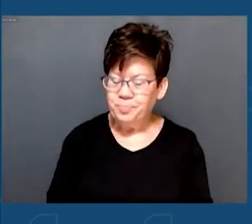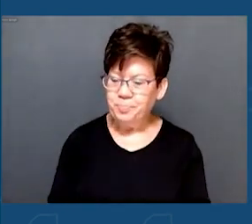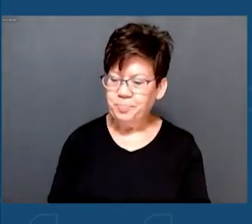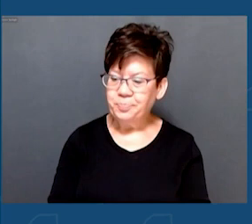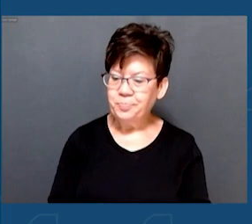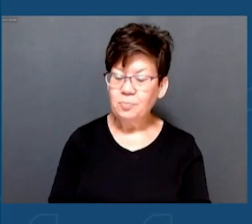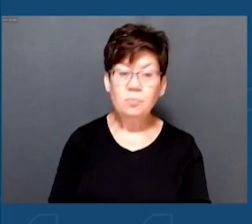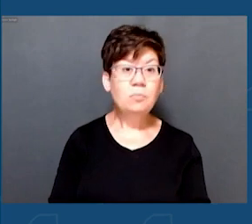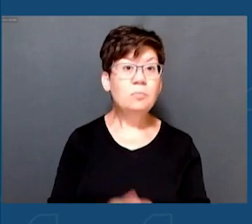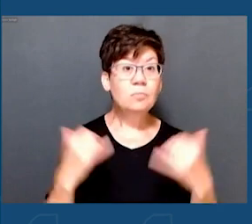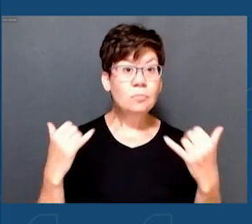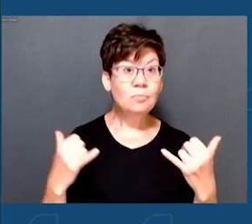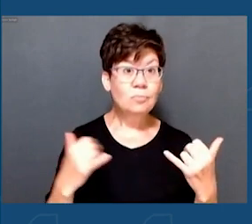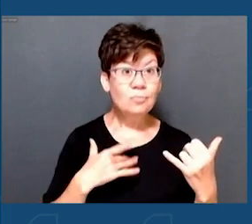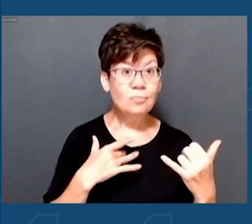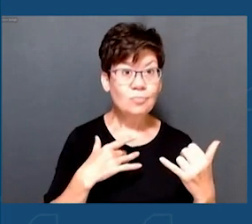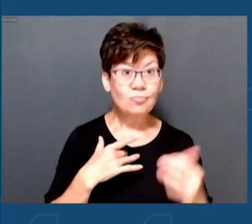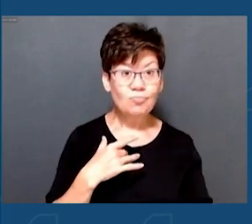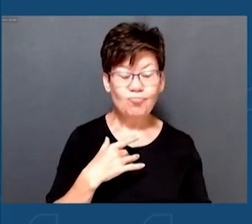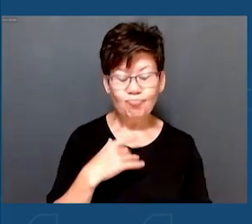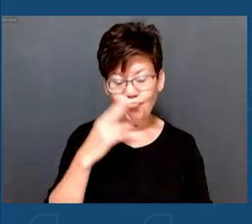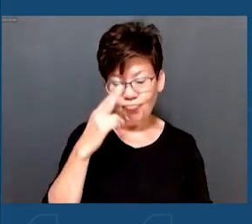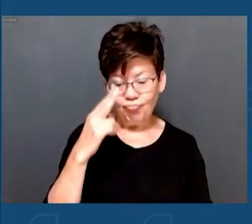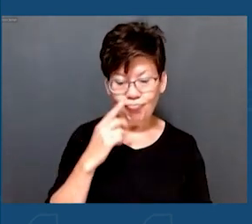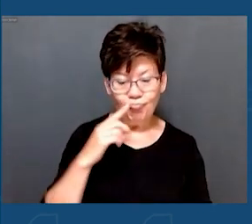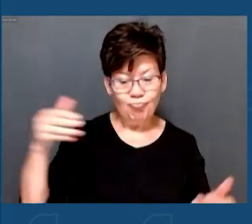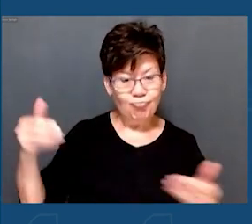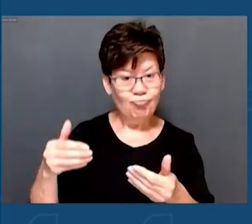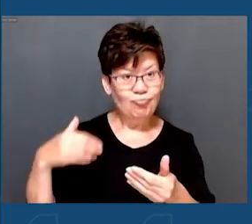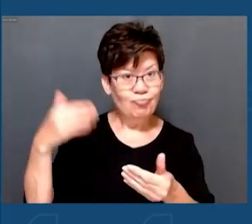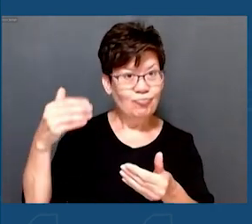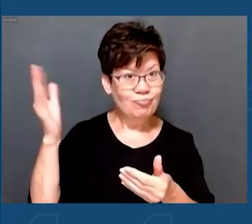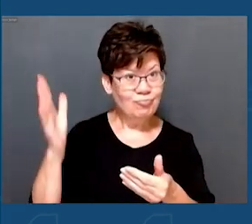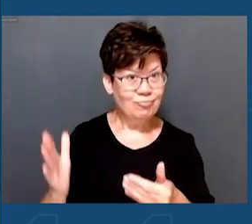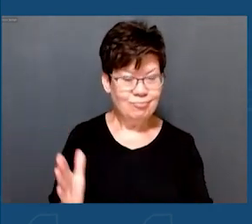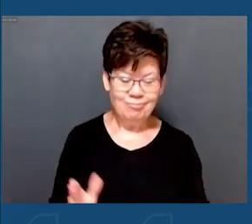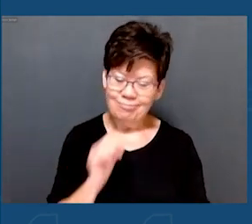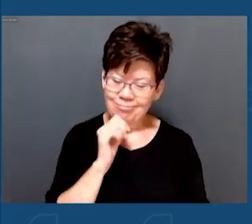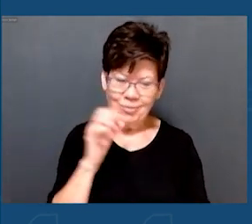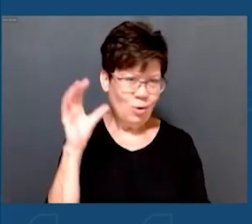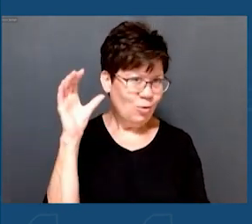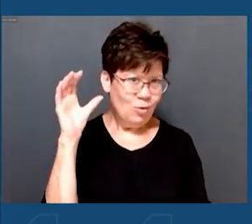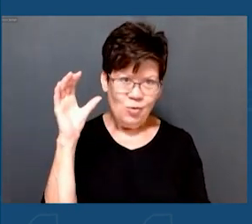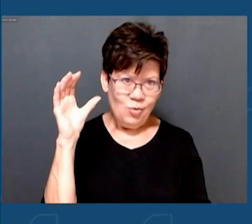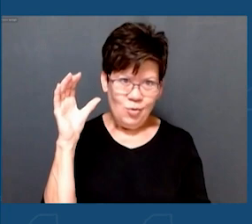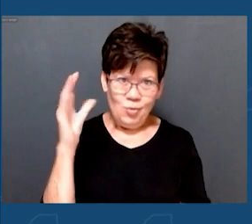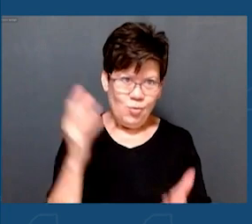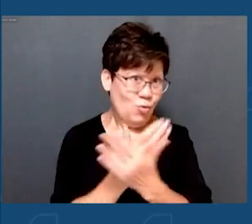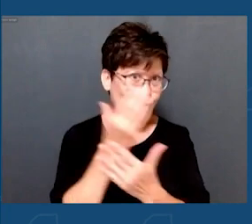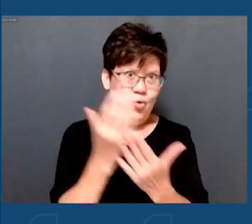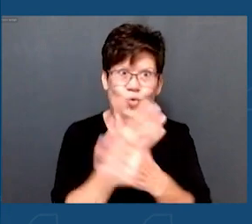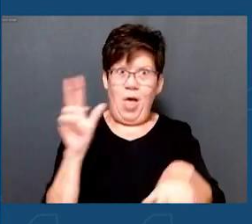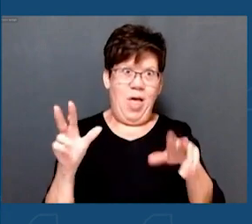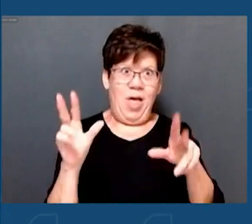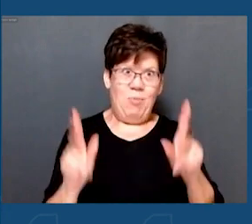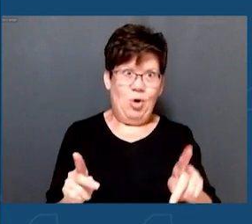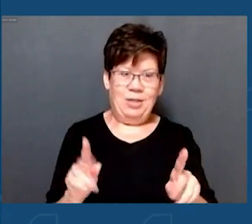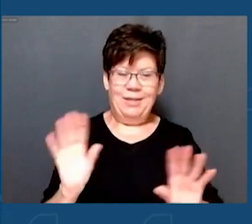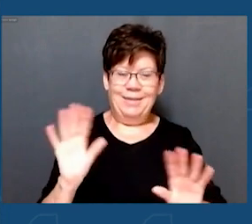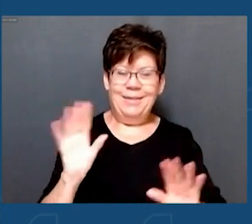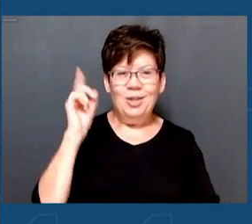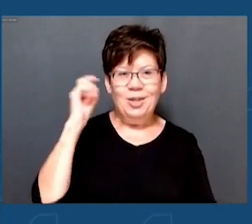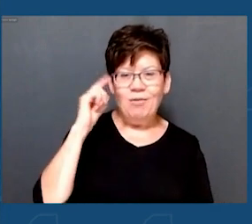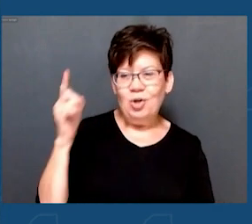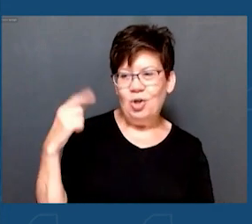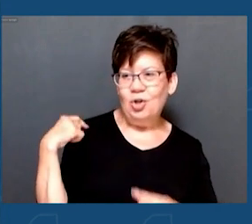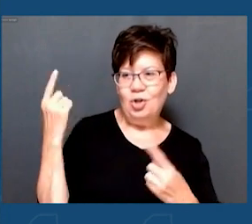And now I have the distinct pleasure of introducing our next speaker, who is no stranger to Syracuse. Our governor has served admirably